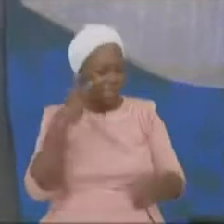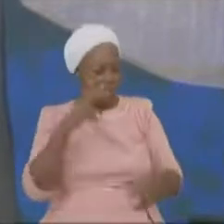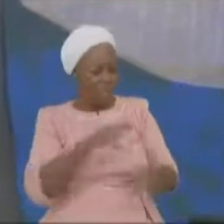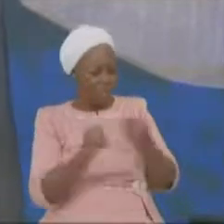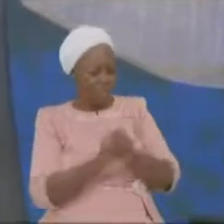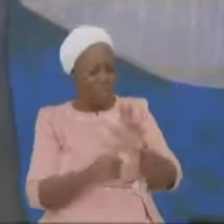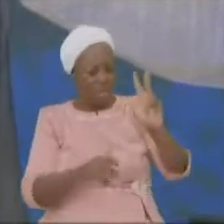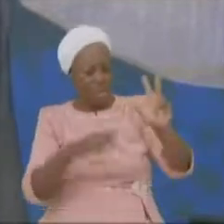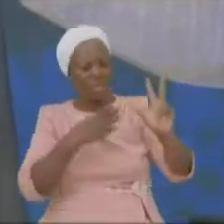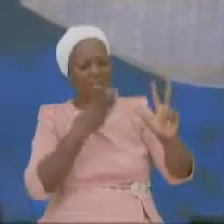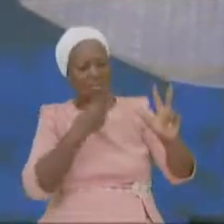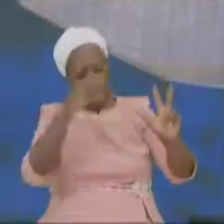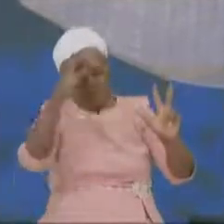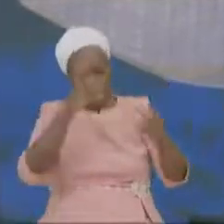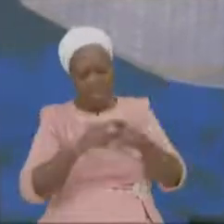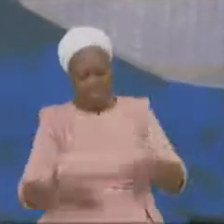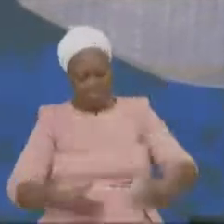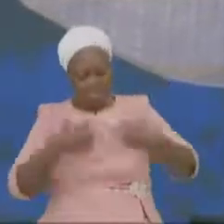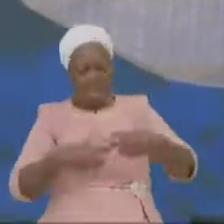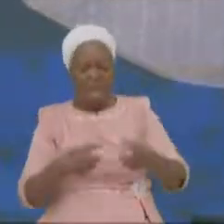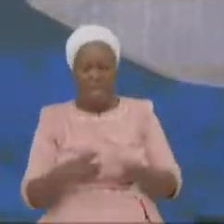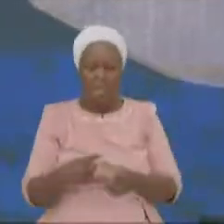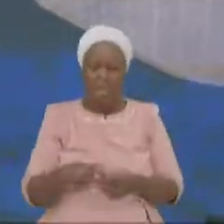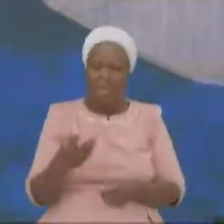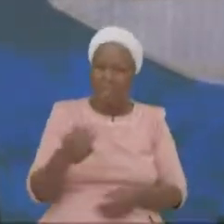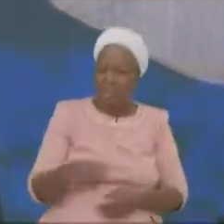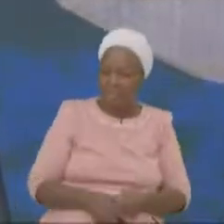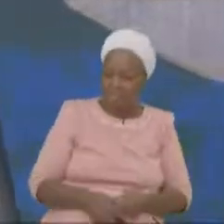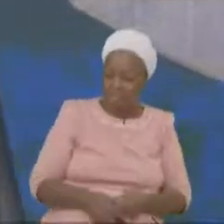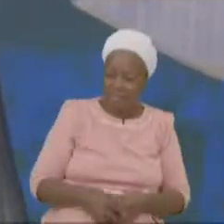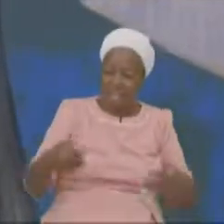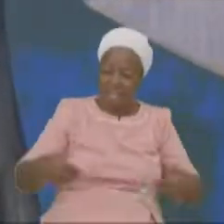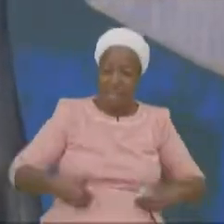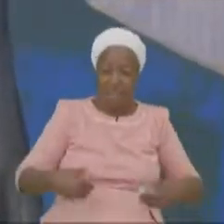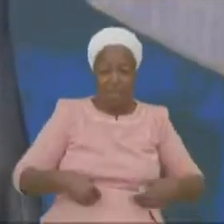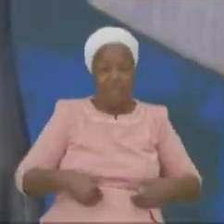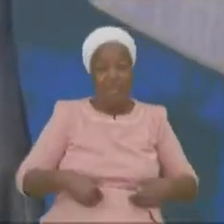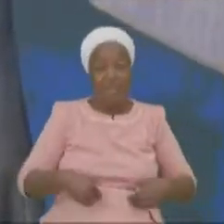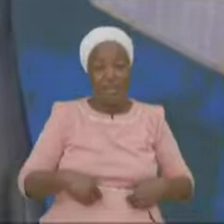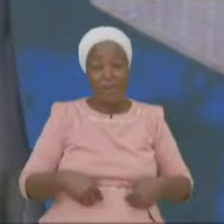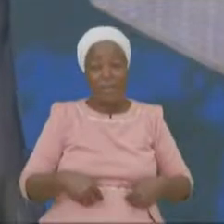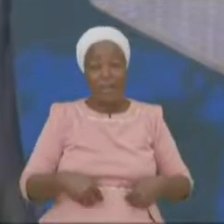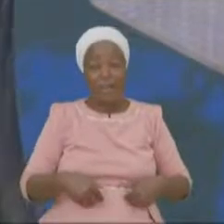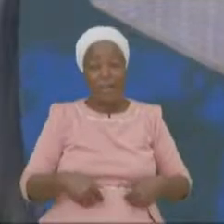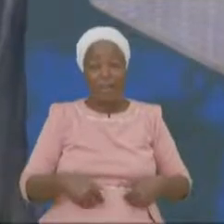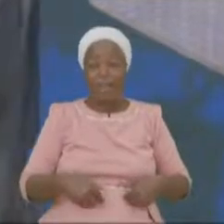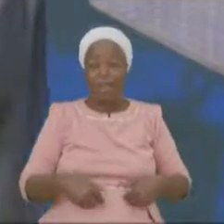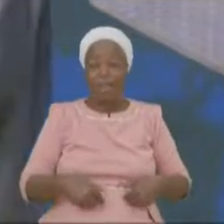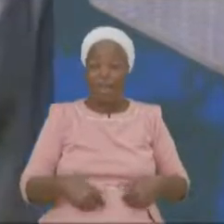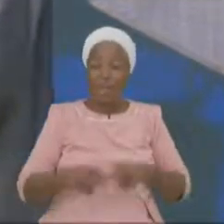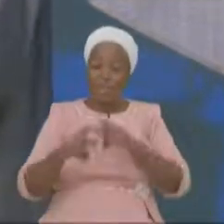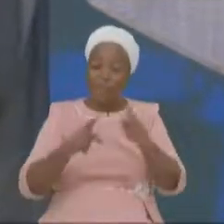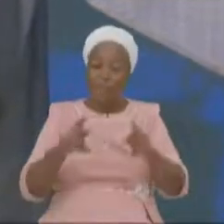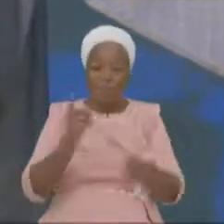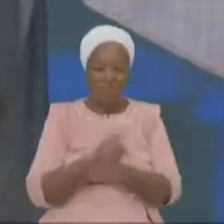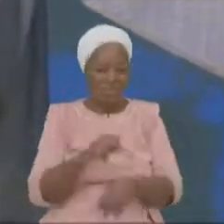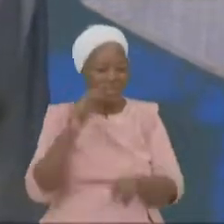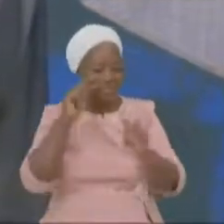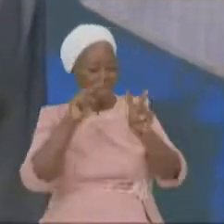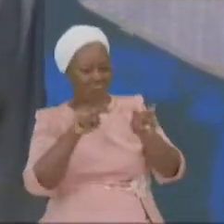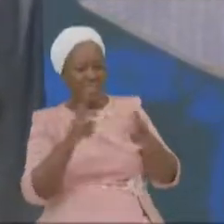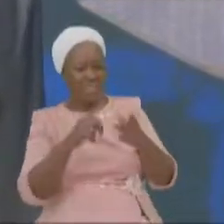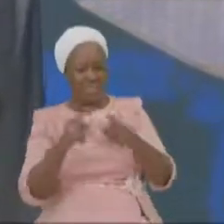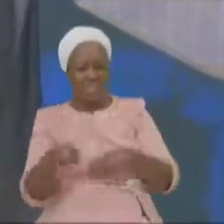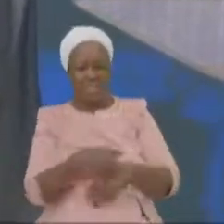furious. But those, you know, young people, they just looked at him. They were dead to